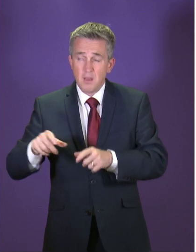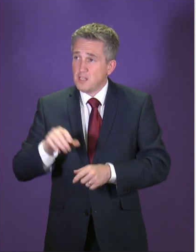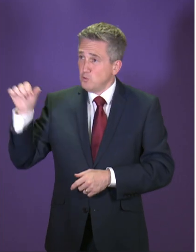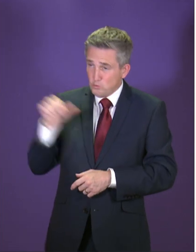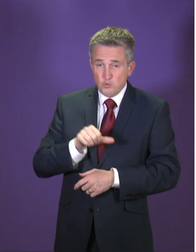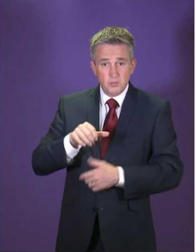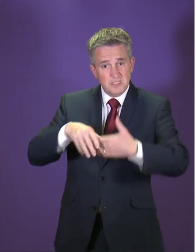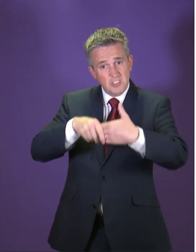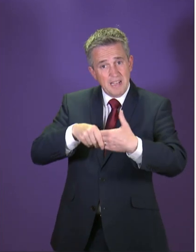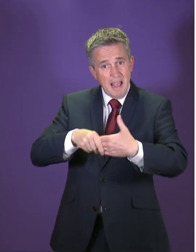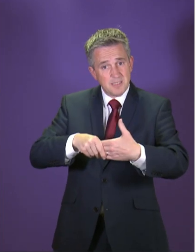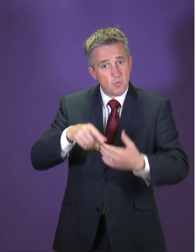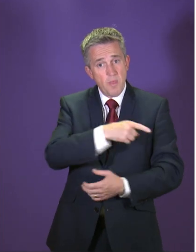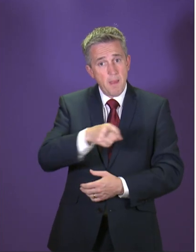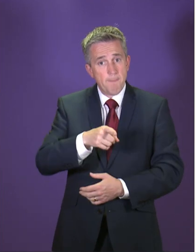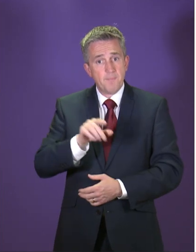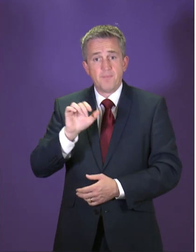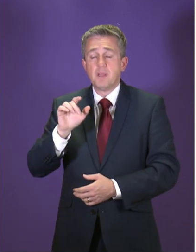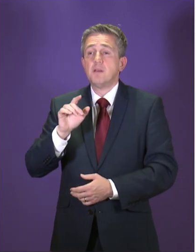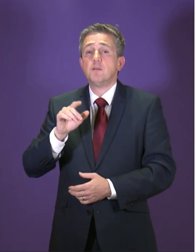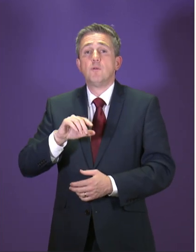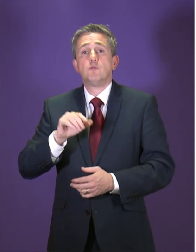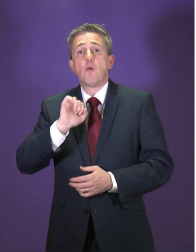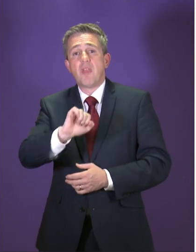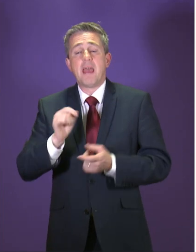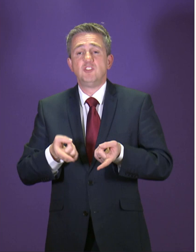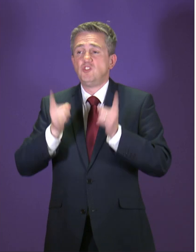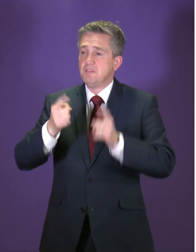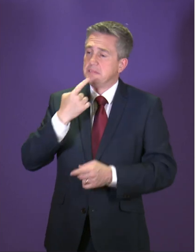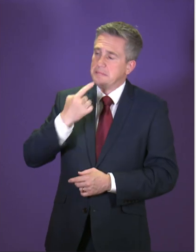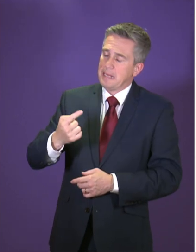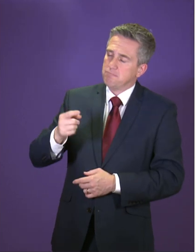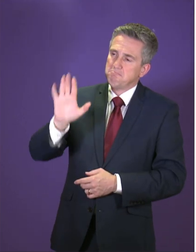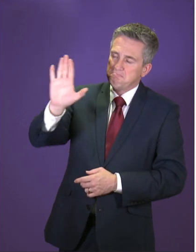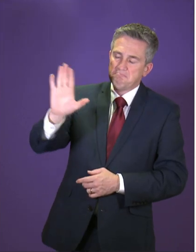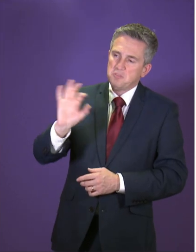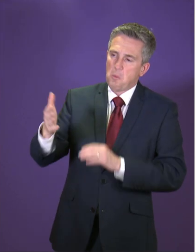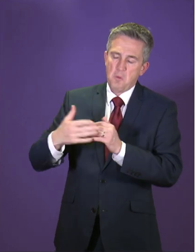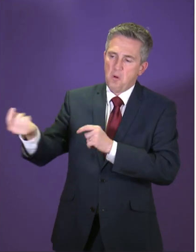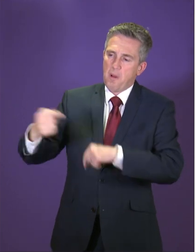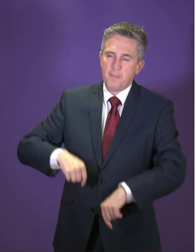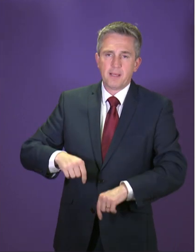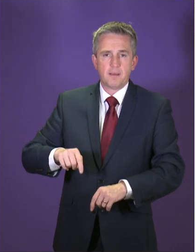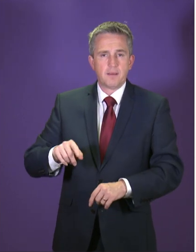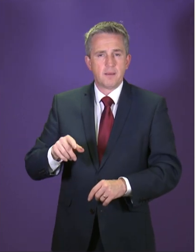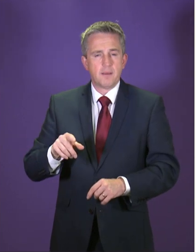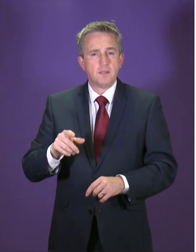requires. The chief of the place asked them not to come there again. So I'm saying that, yes, we invest